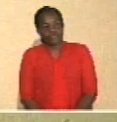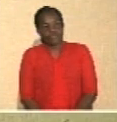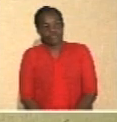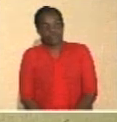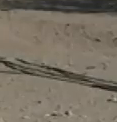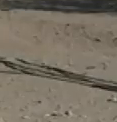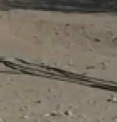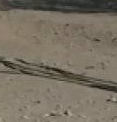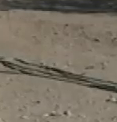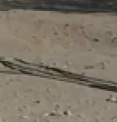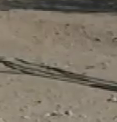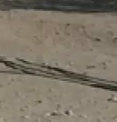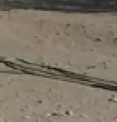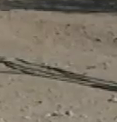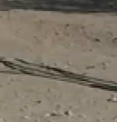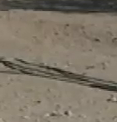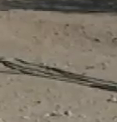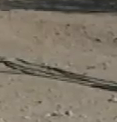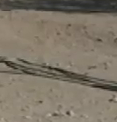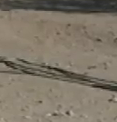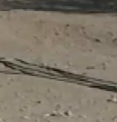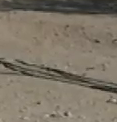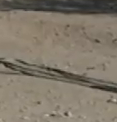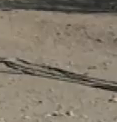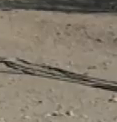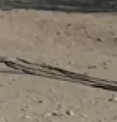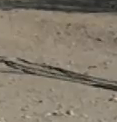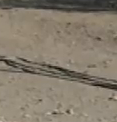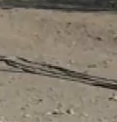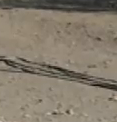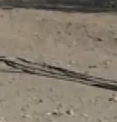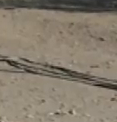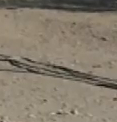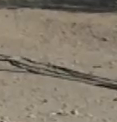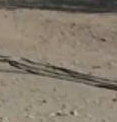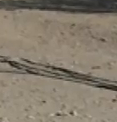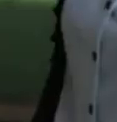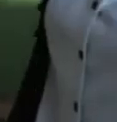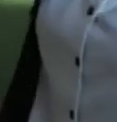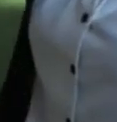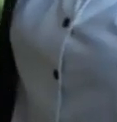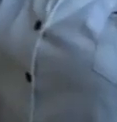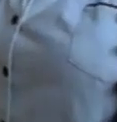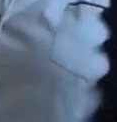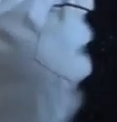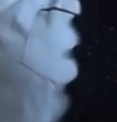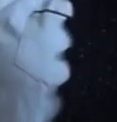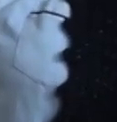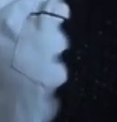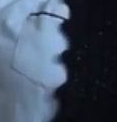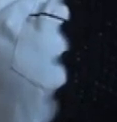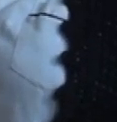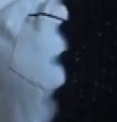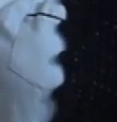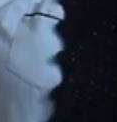their children. They also need to take them to a doctor for tests based on those adults' symptoms. The test is done the